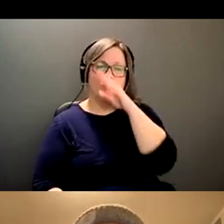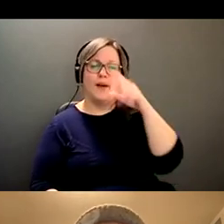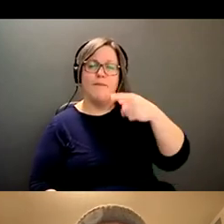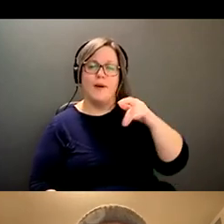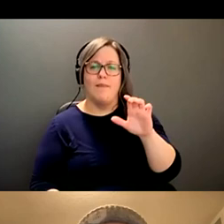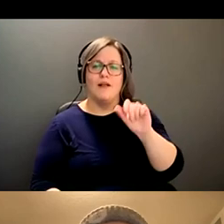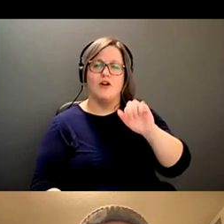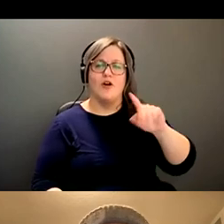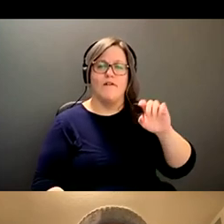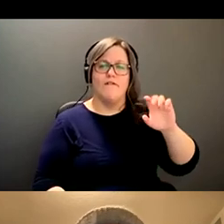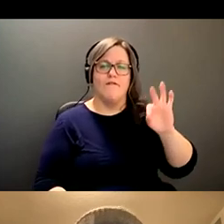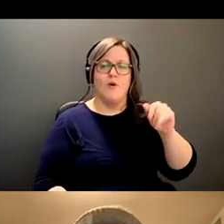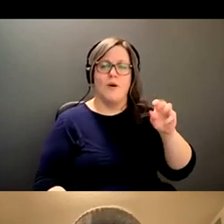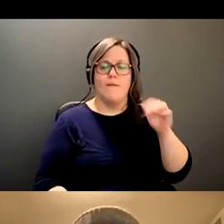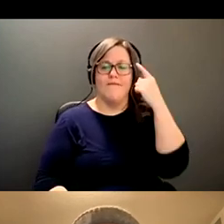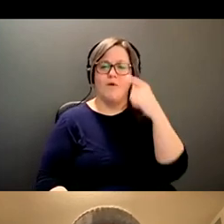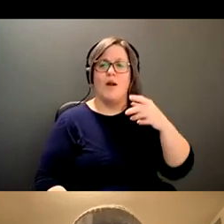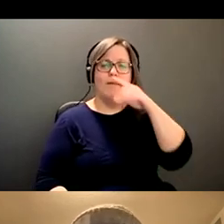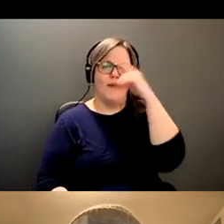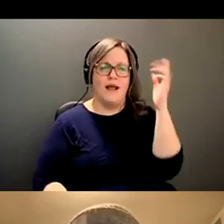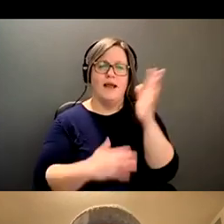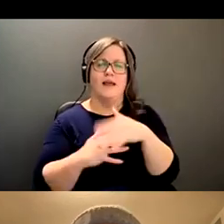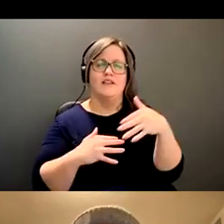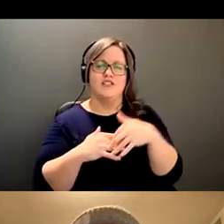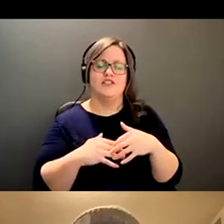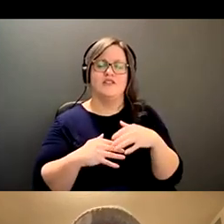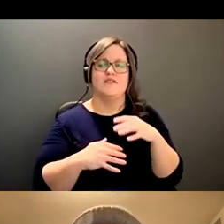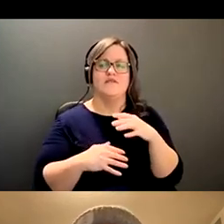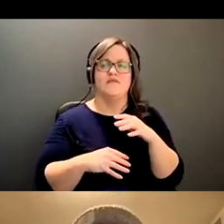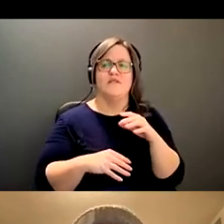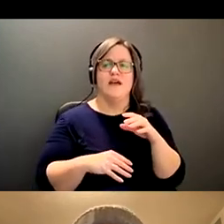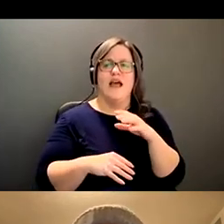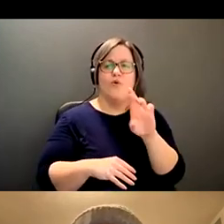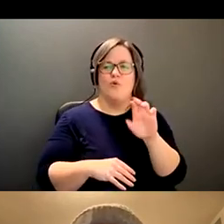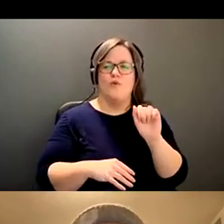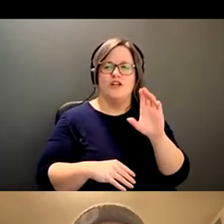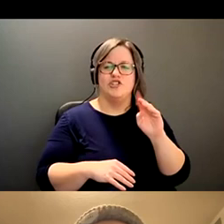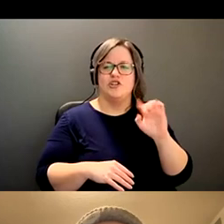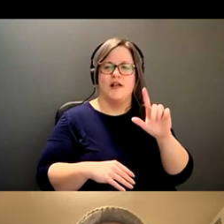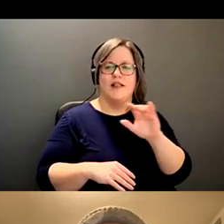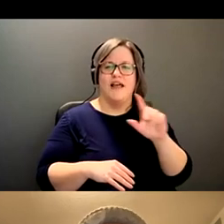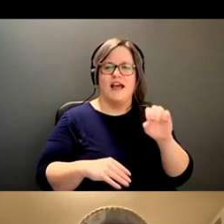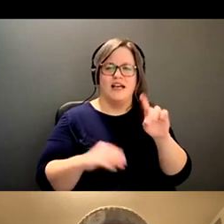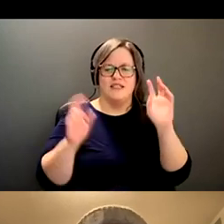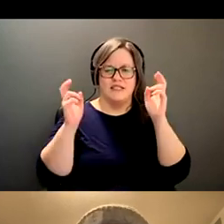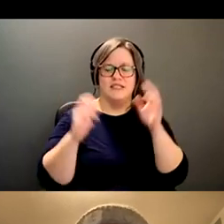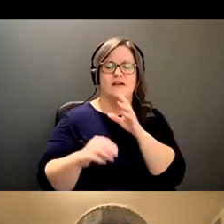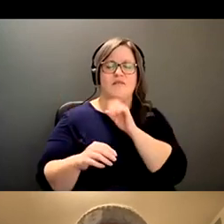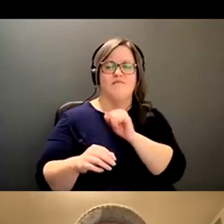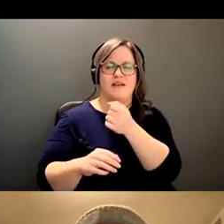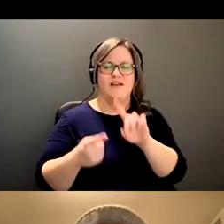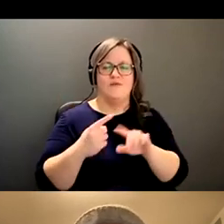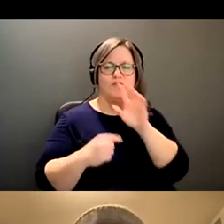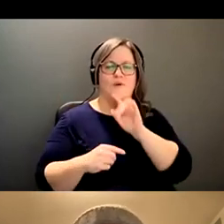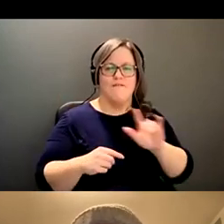who identify as Black, Indigenous, or racialized, and are between the ages of 18 to 25. And that call for submissions